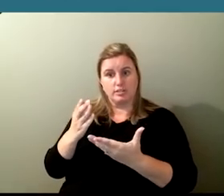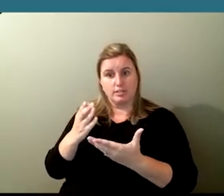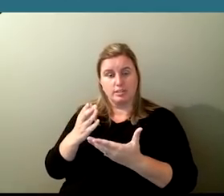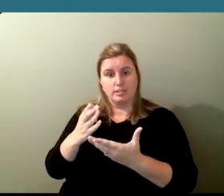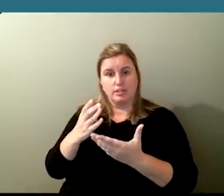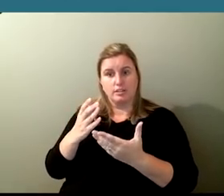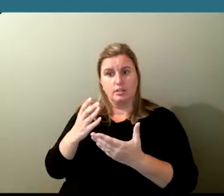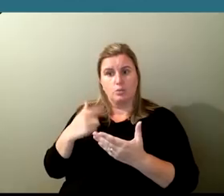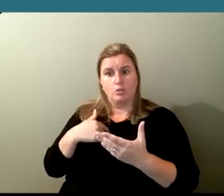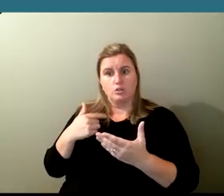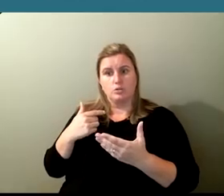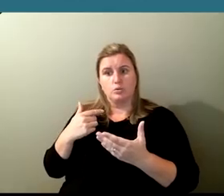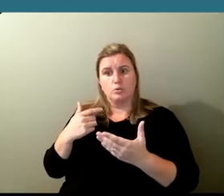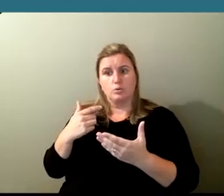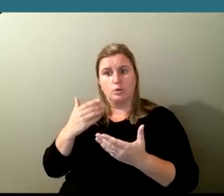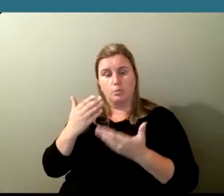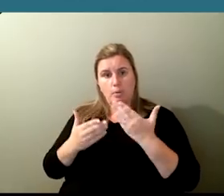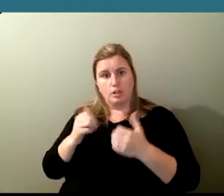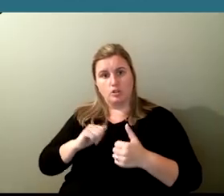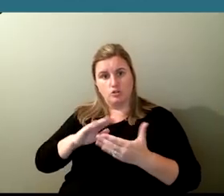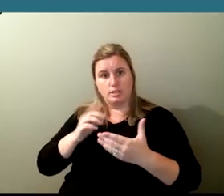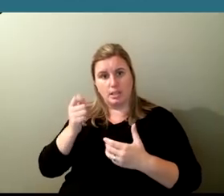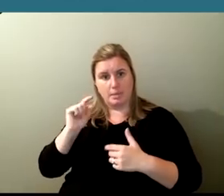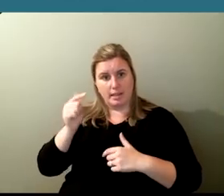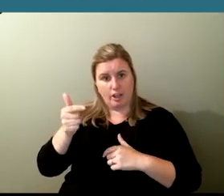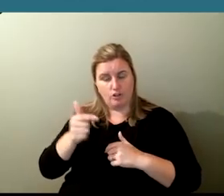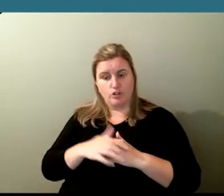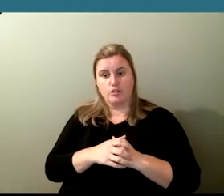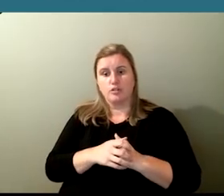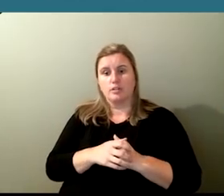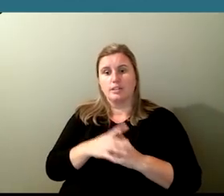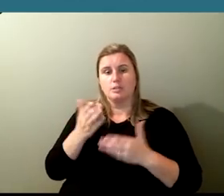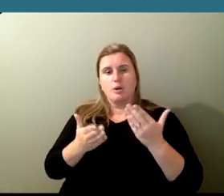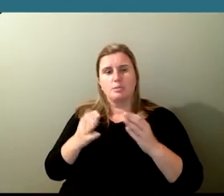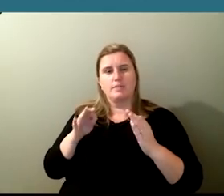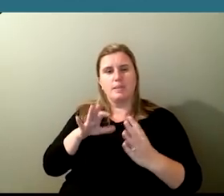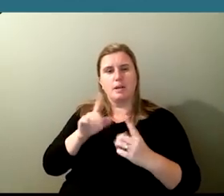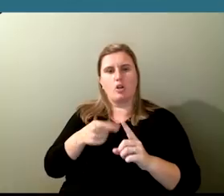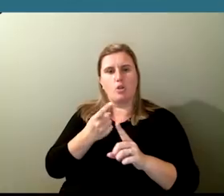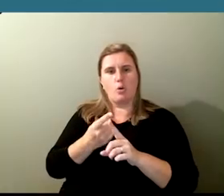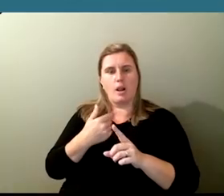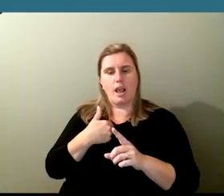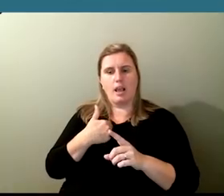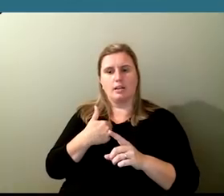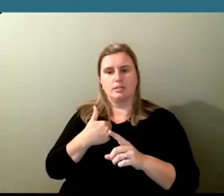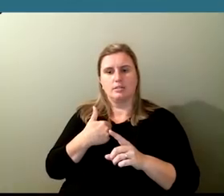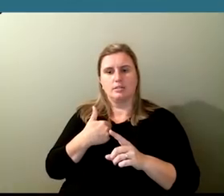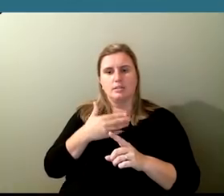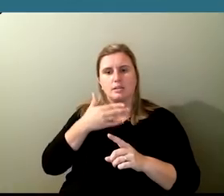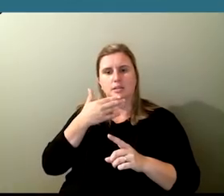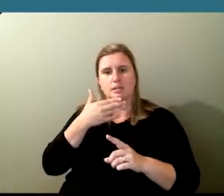which we'll probably address a little bit later, is that perhaps feedback alone has the least impact